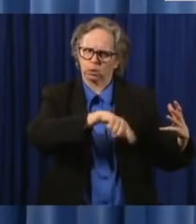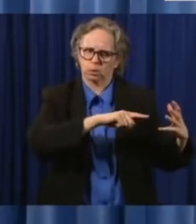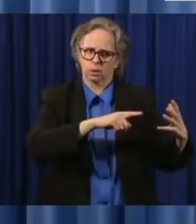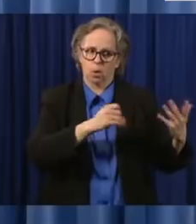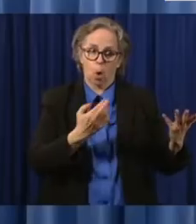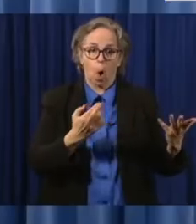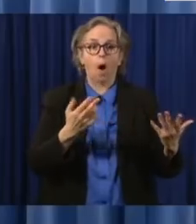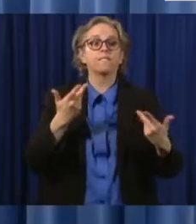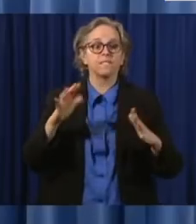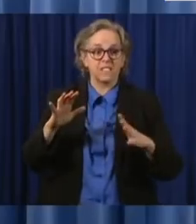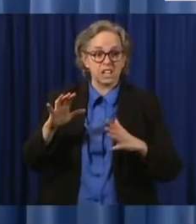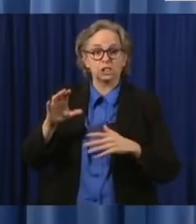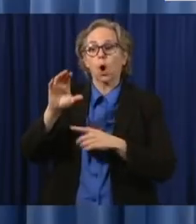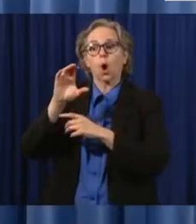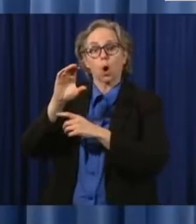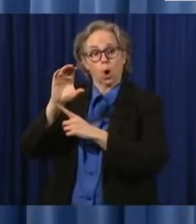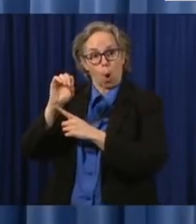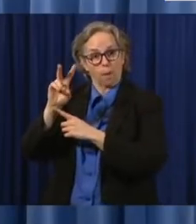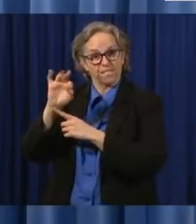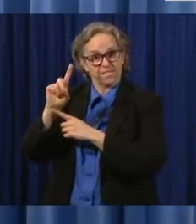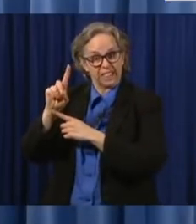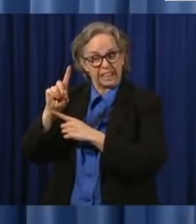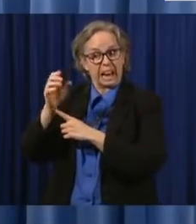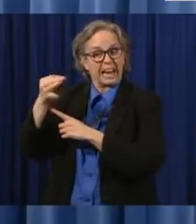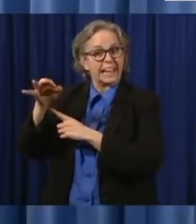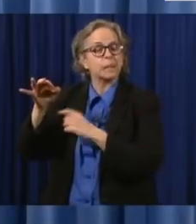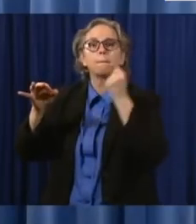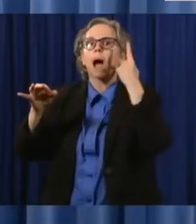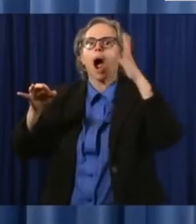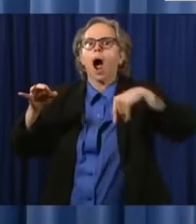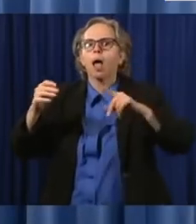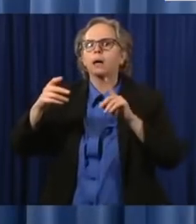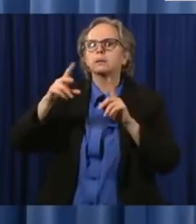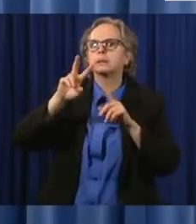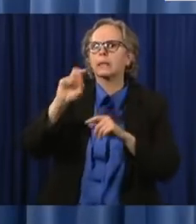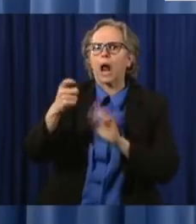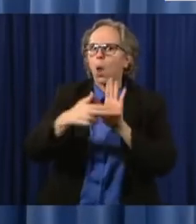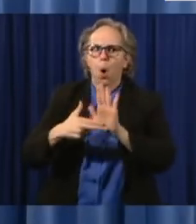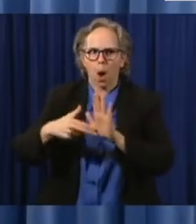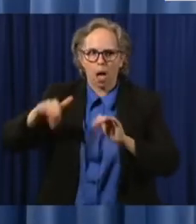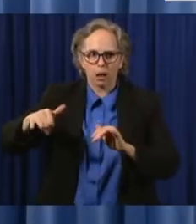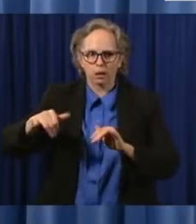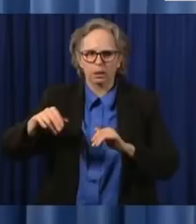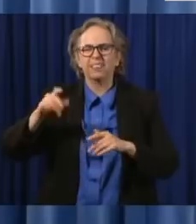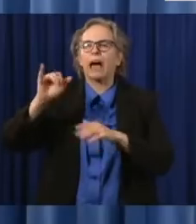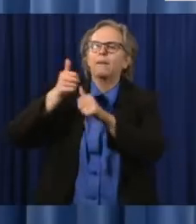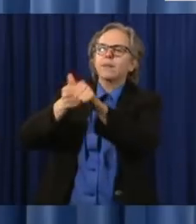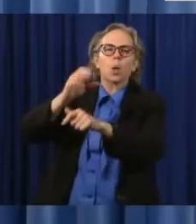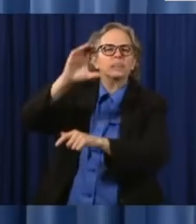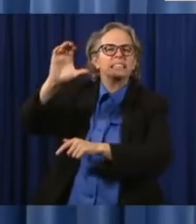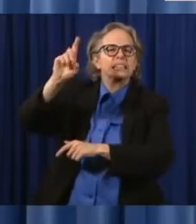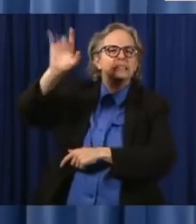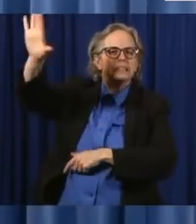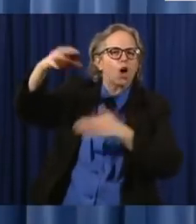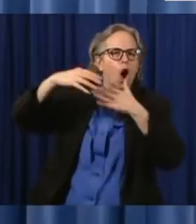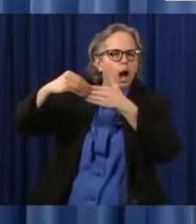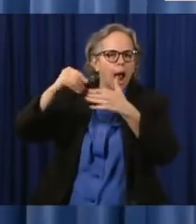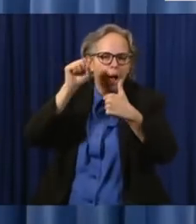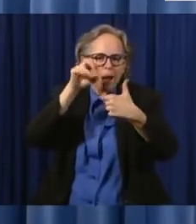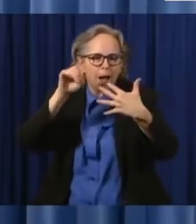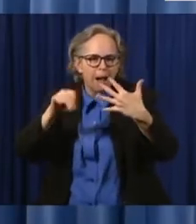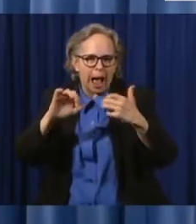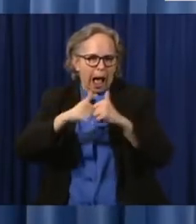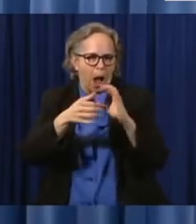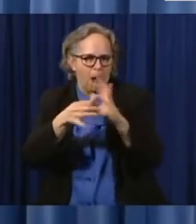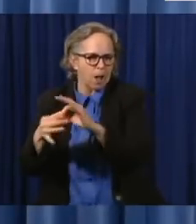or if they are exhibiting the symptoms identified in the screening guidance available from the CDC and the Ohio Department of Health, shall not enter the state. This is